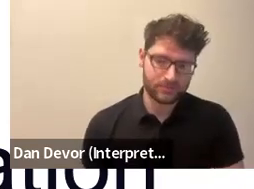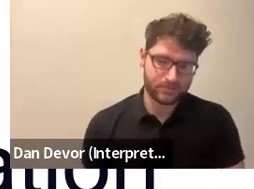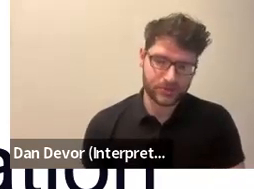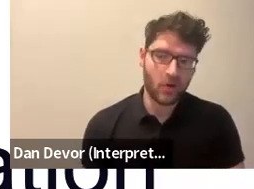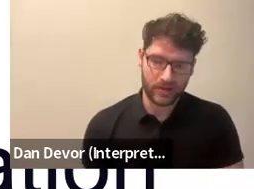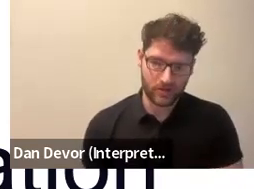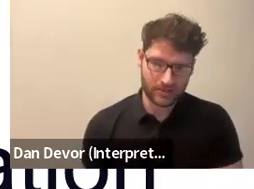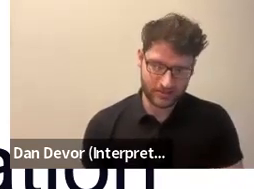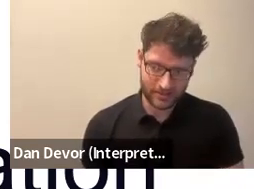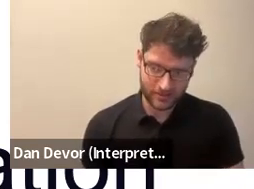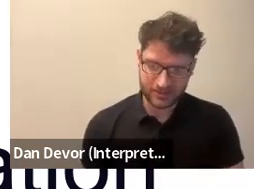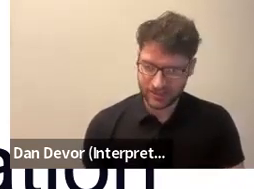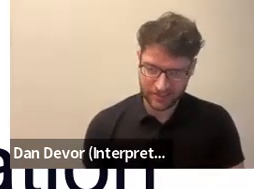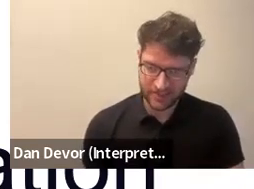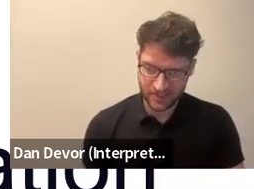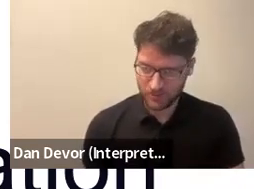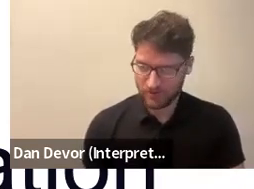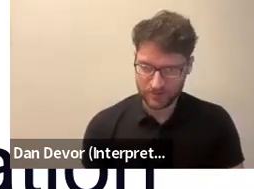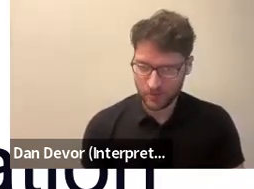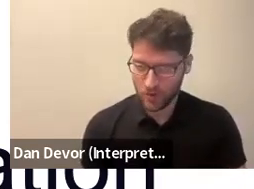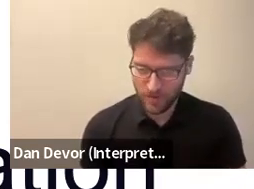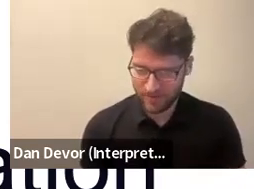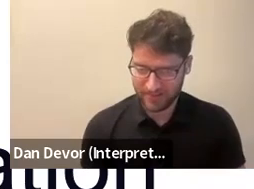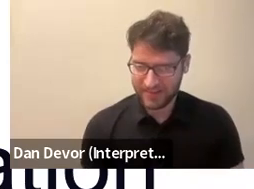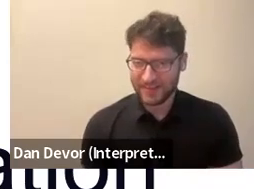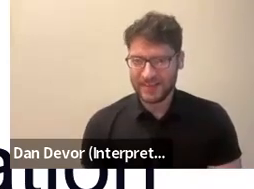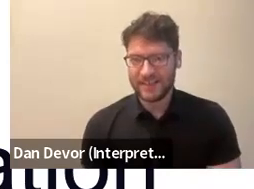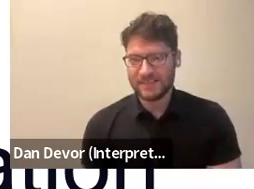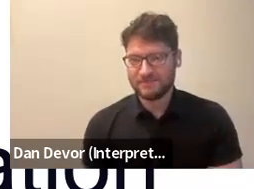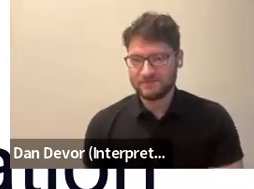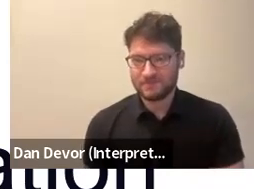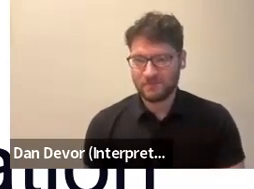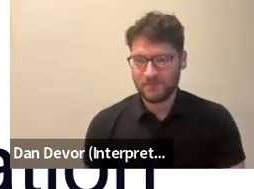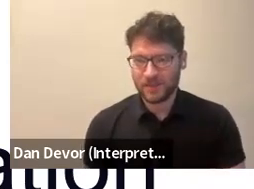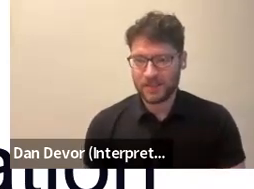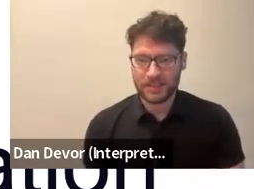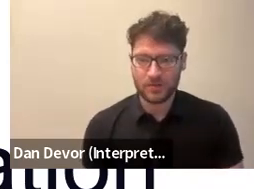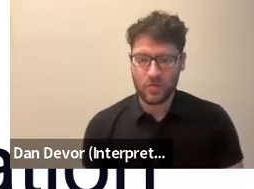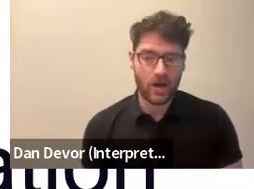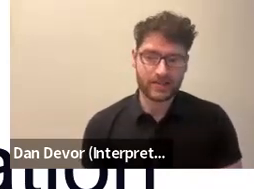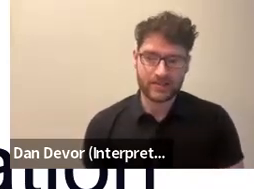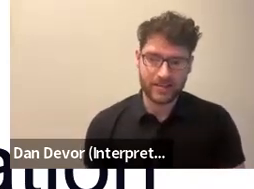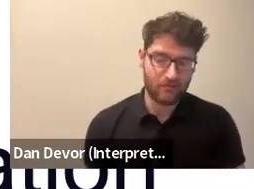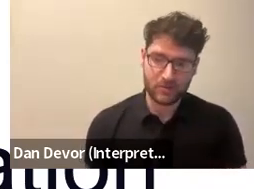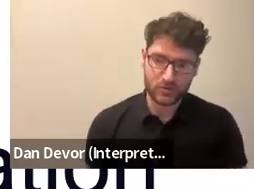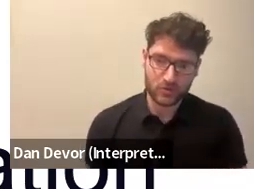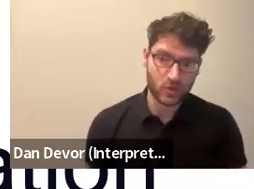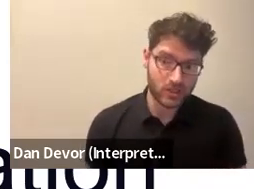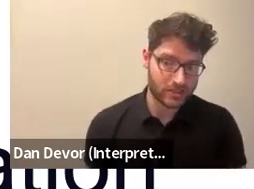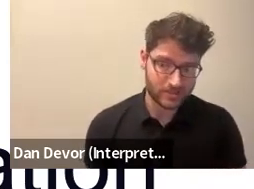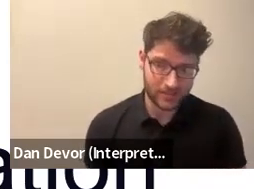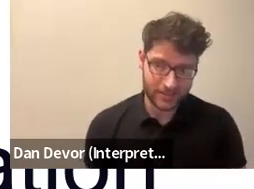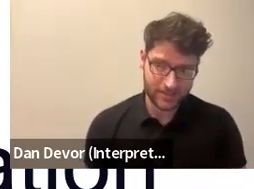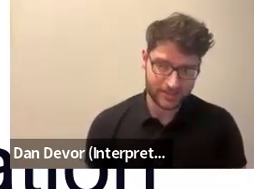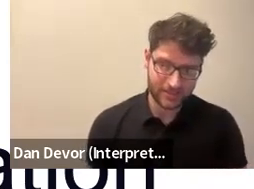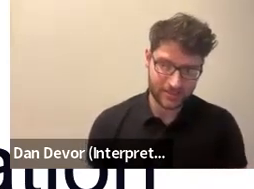Really showing, succinctly his preference for the oral method. And he wanted deaf people to